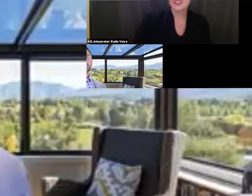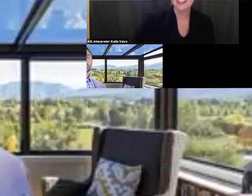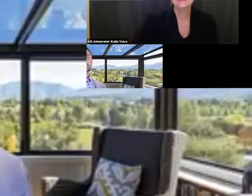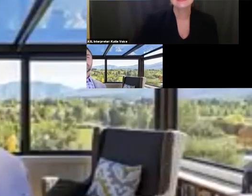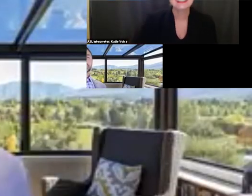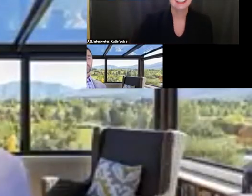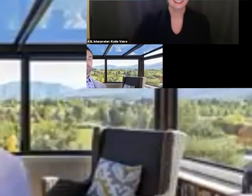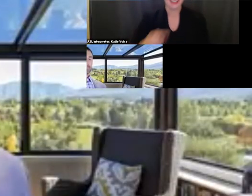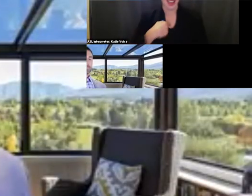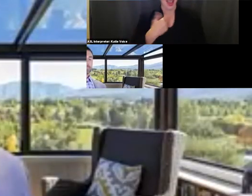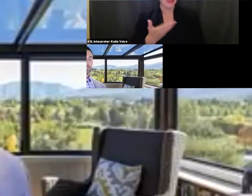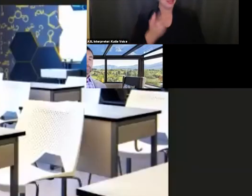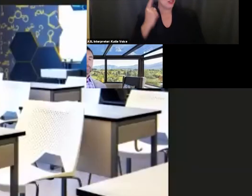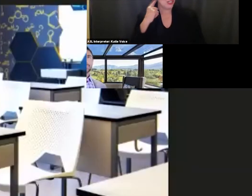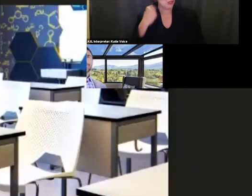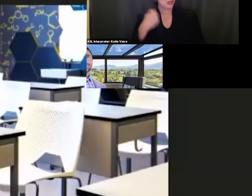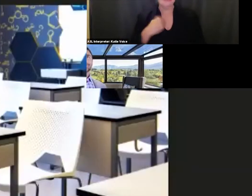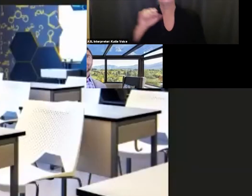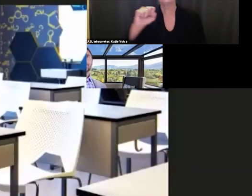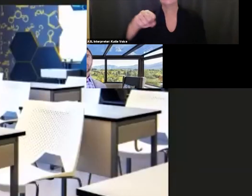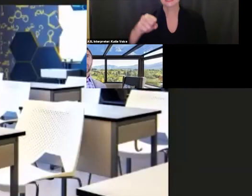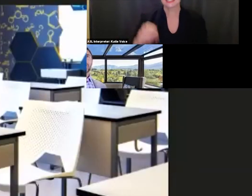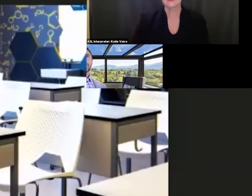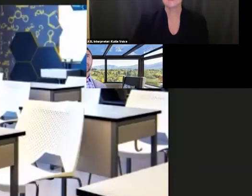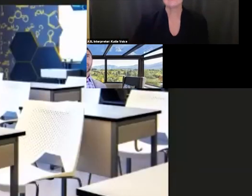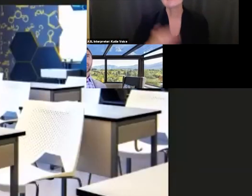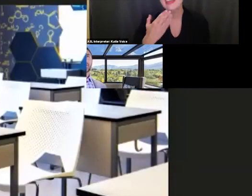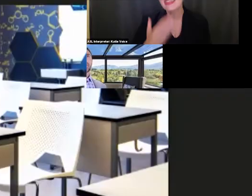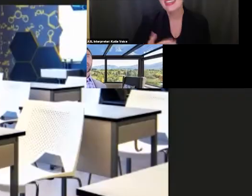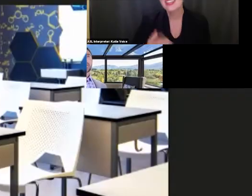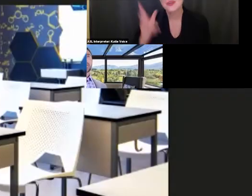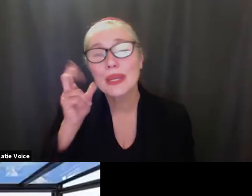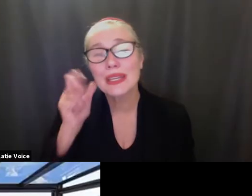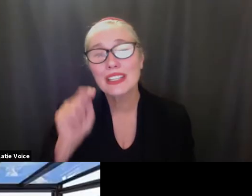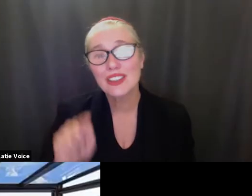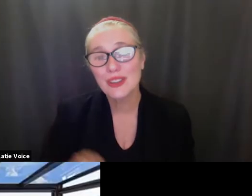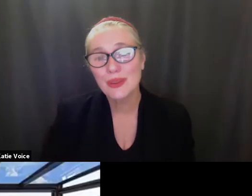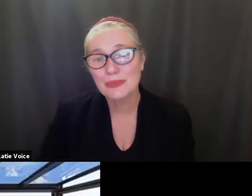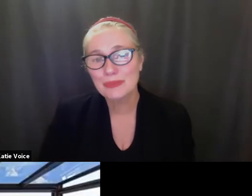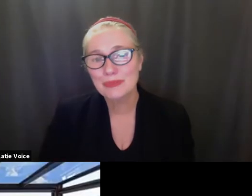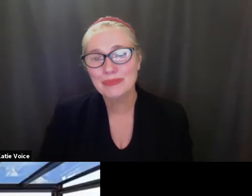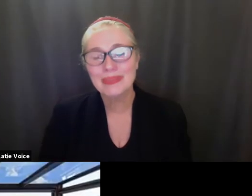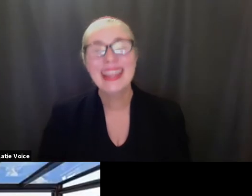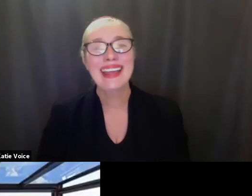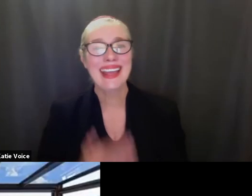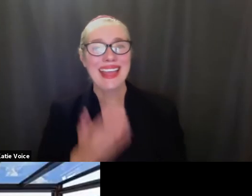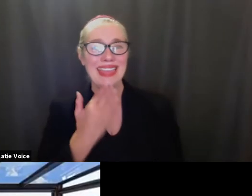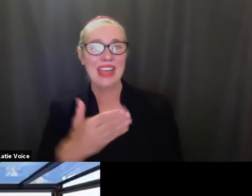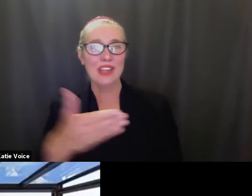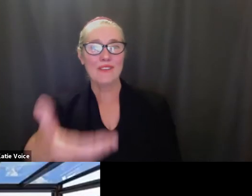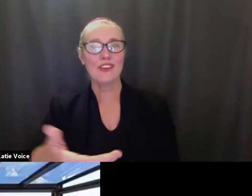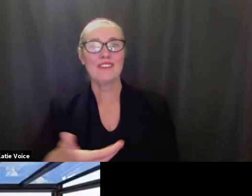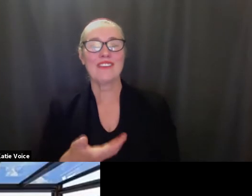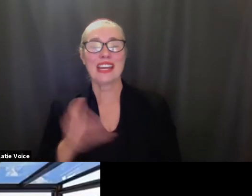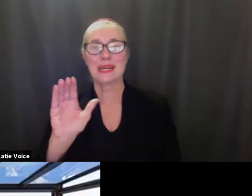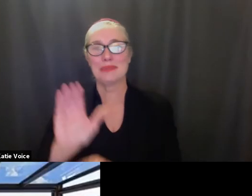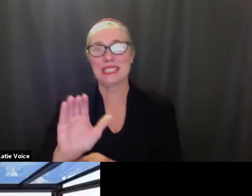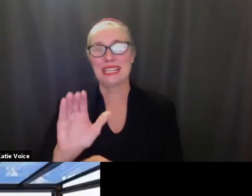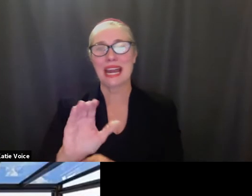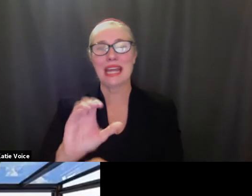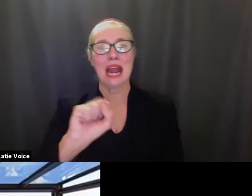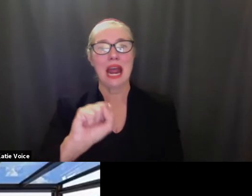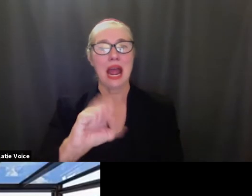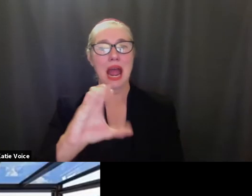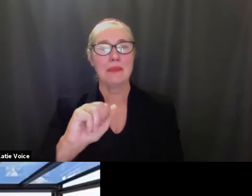me yes we can thank you great all right well thank you for having me tonight um i'm scott newell with